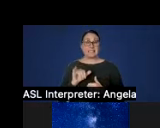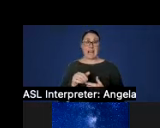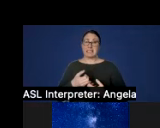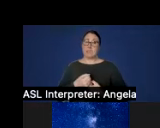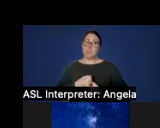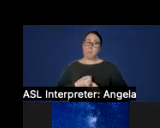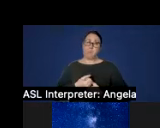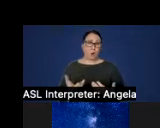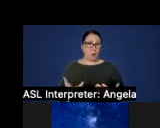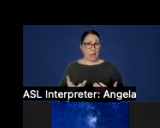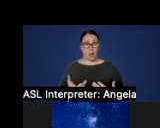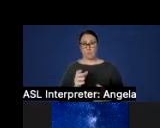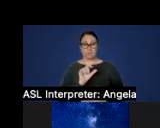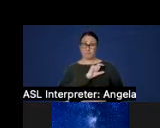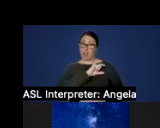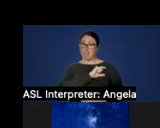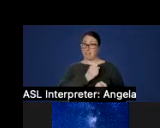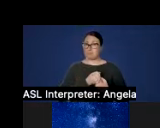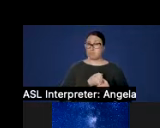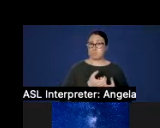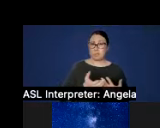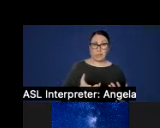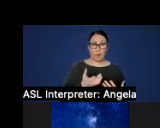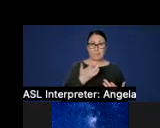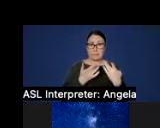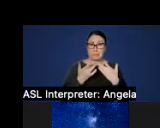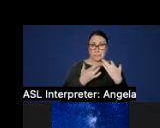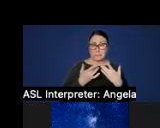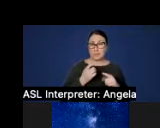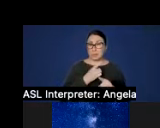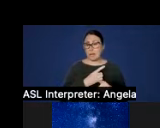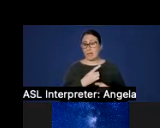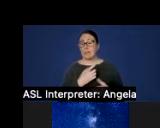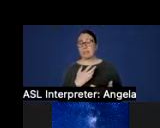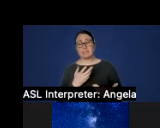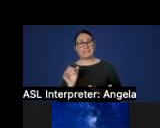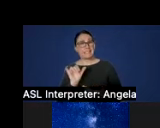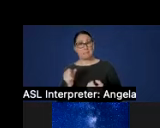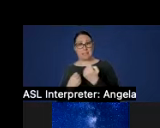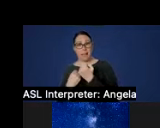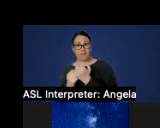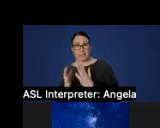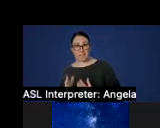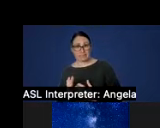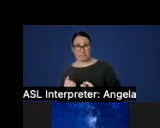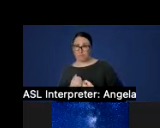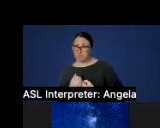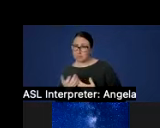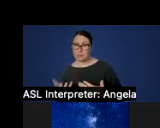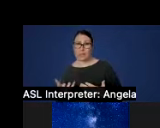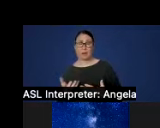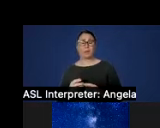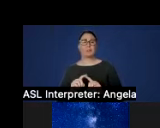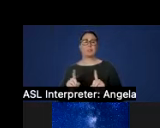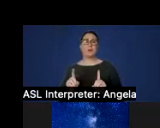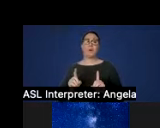burnout, just like for advocates. It's a recipe for you know, just everything that we know, that high